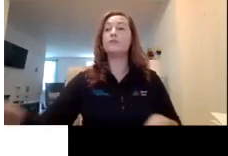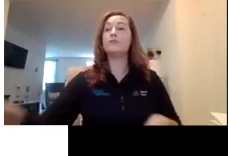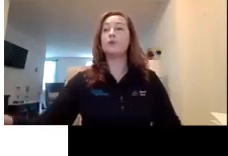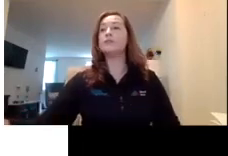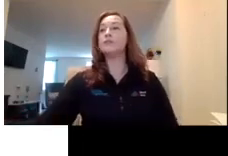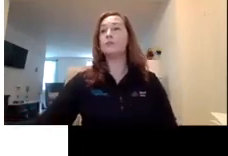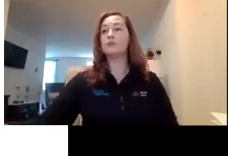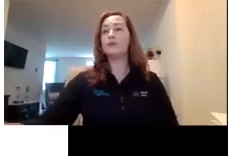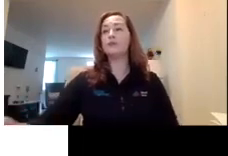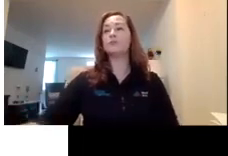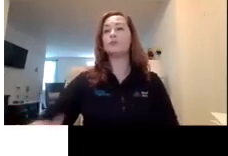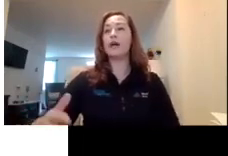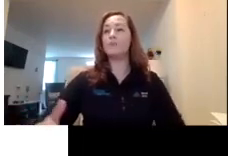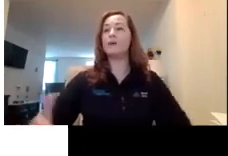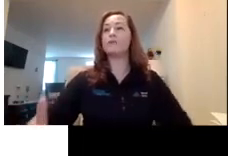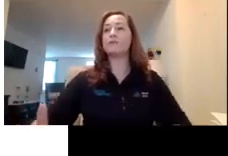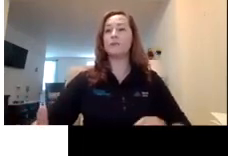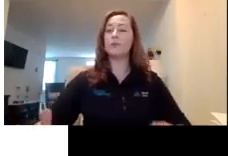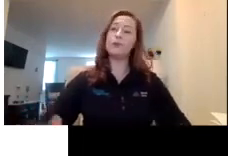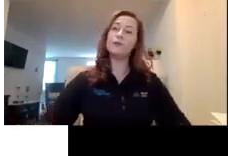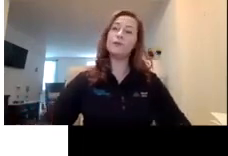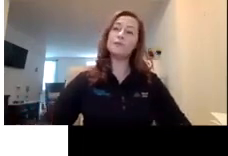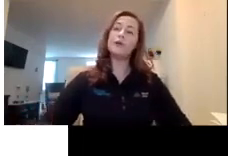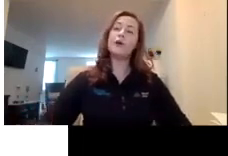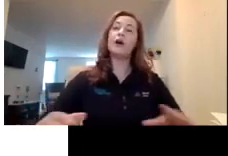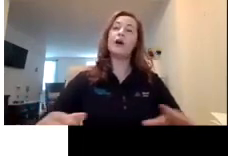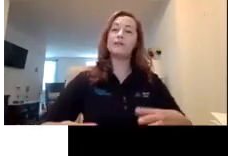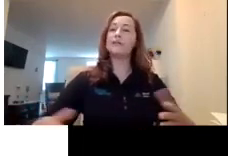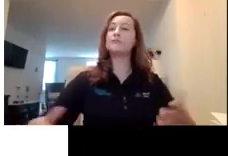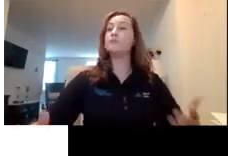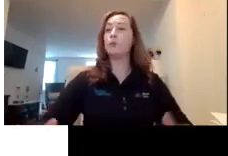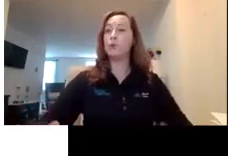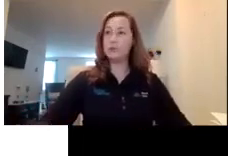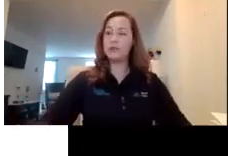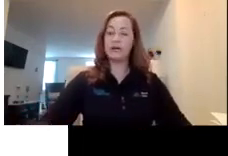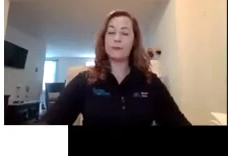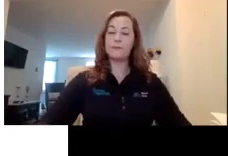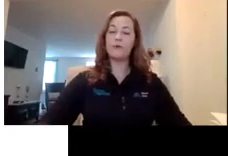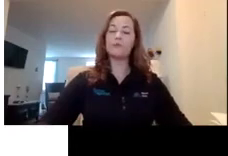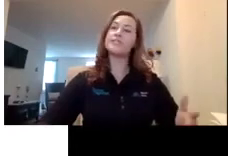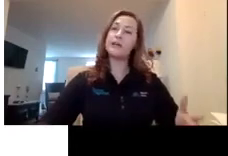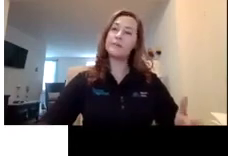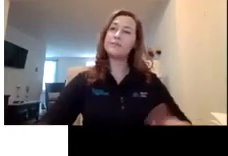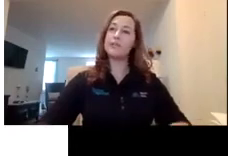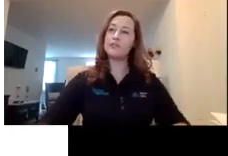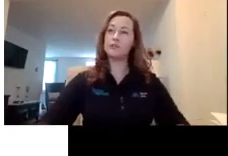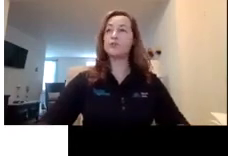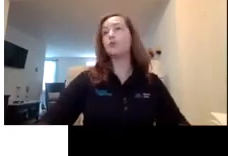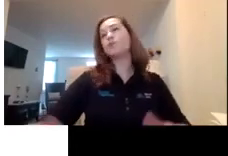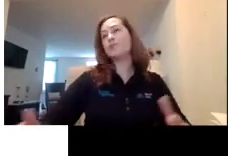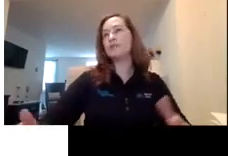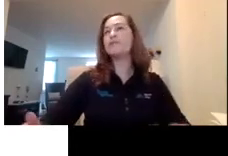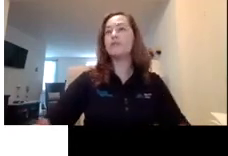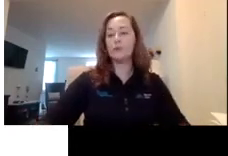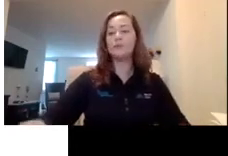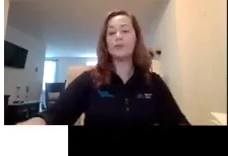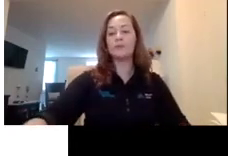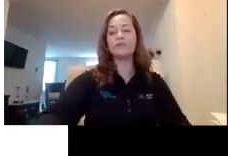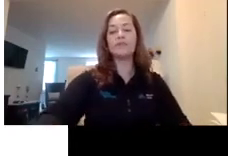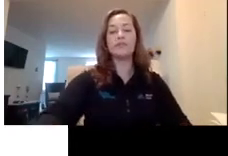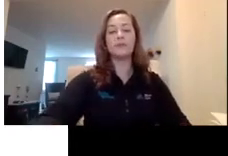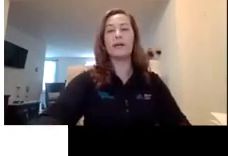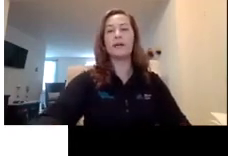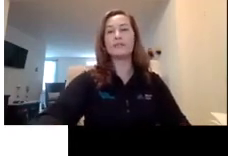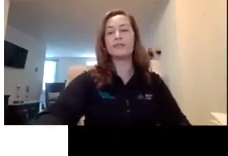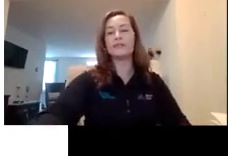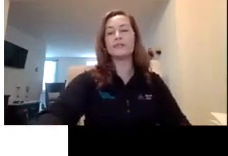video remote interpreters or iPads on wheels at entry points. On some stations, you will see a phone. That means